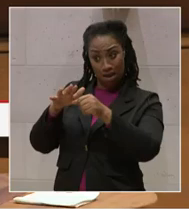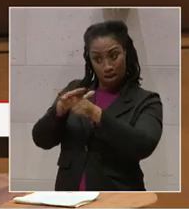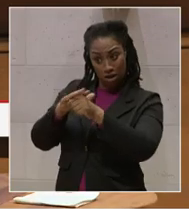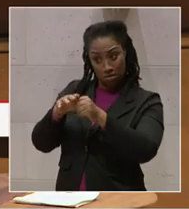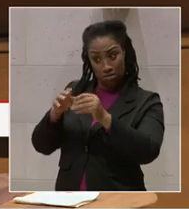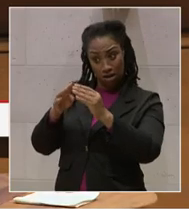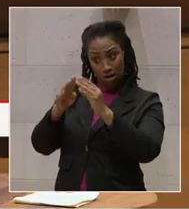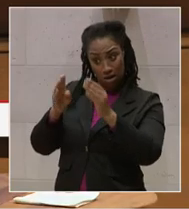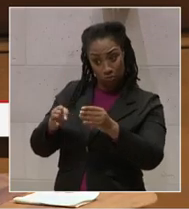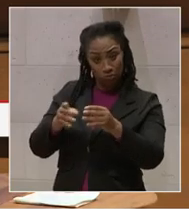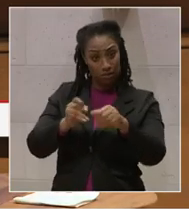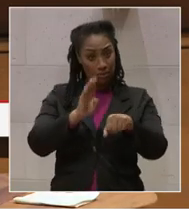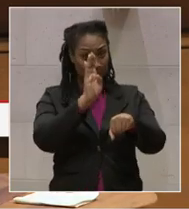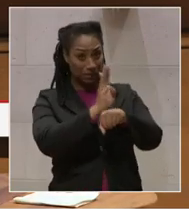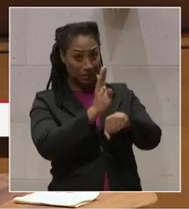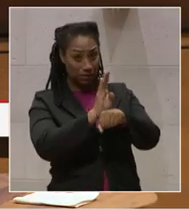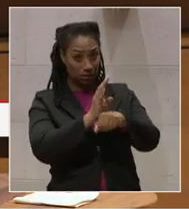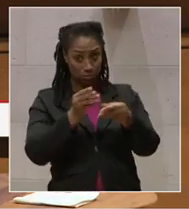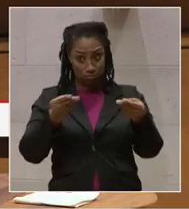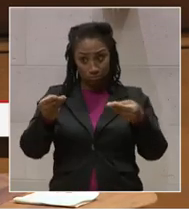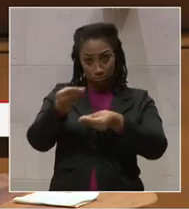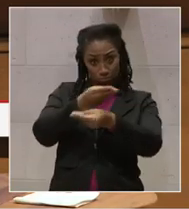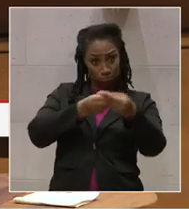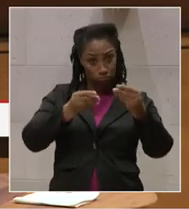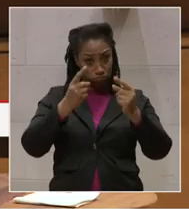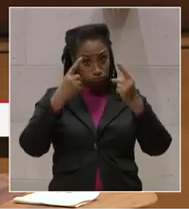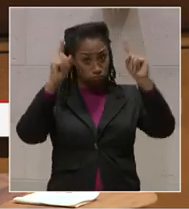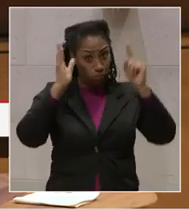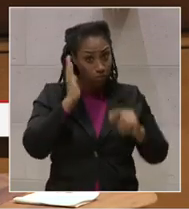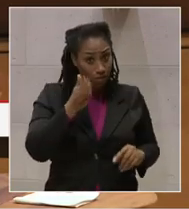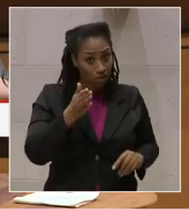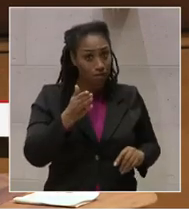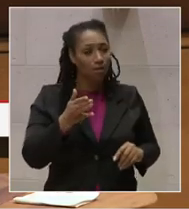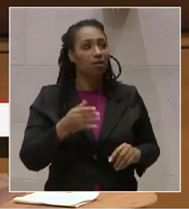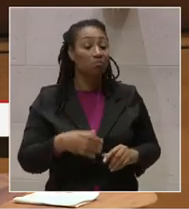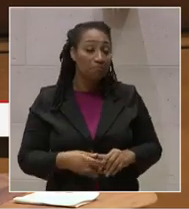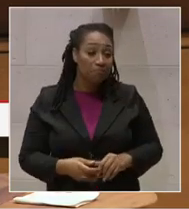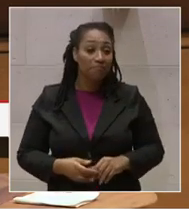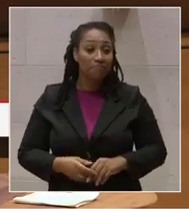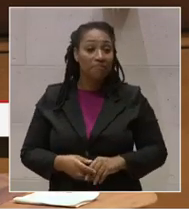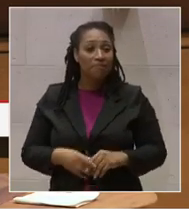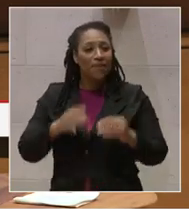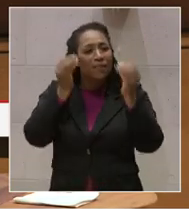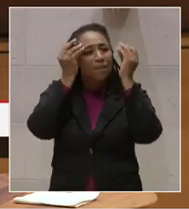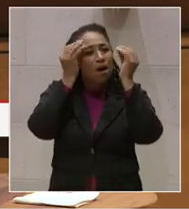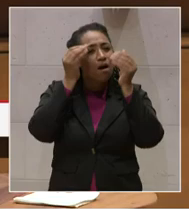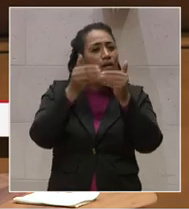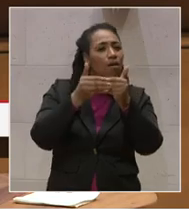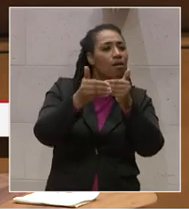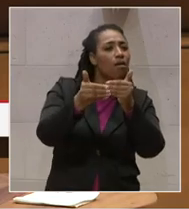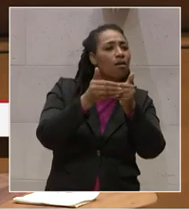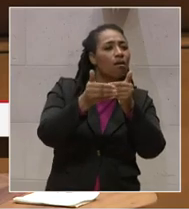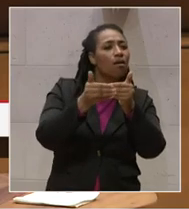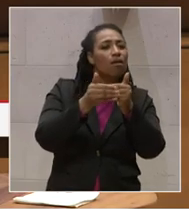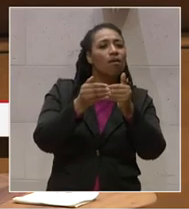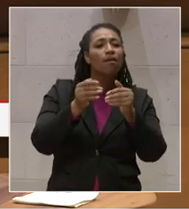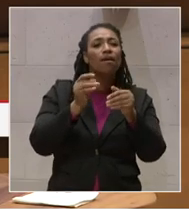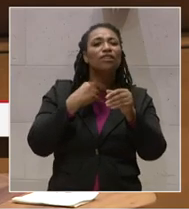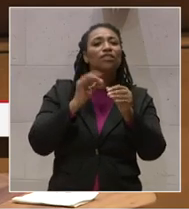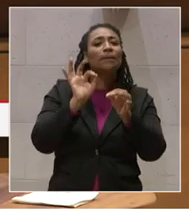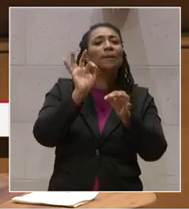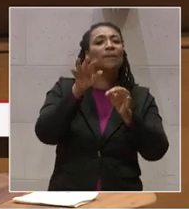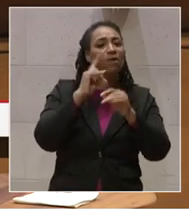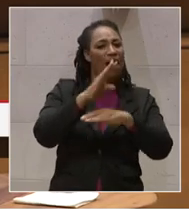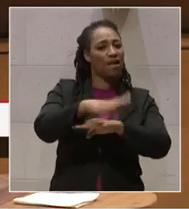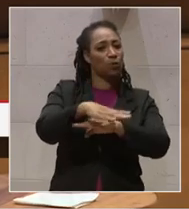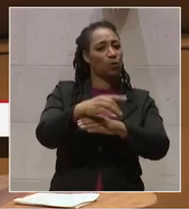been one of our challenges. But as you think about what the opportunity is, and I'll give you a little preview for this afternoon, we set a goal of